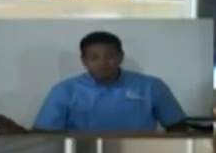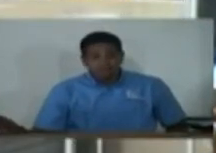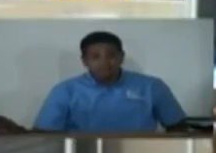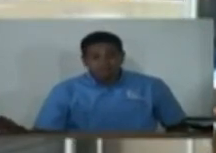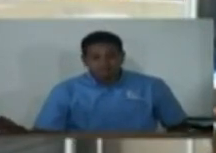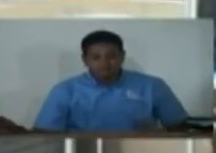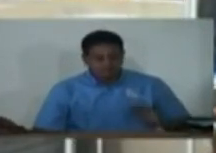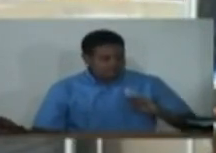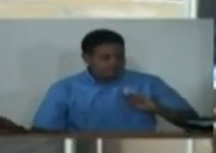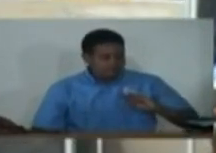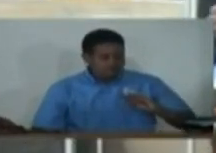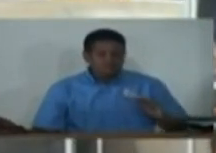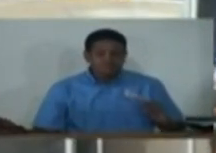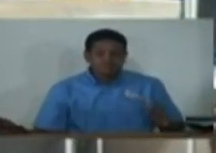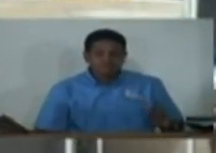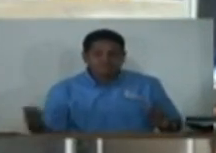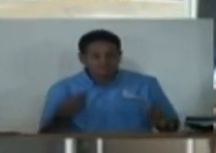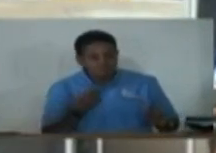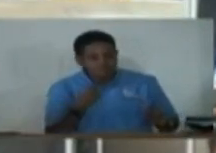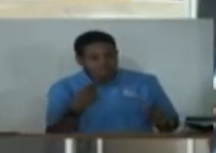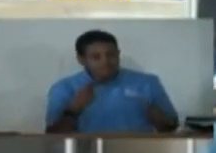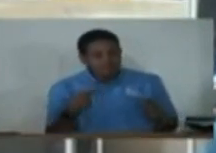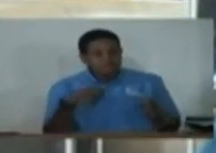You and I, Madam Speaker, we have taken our